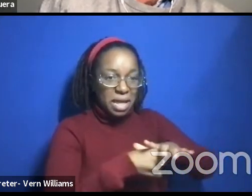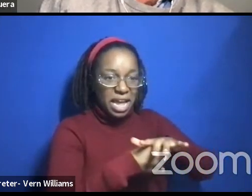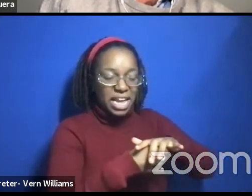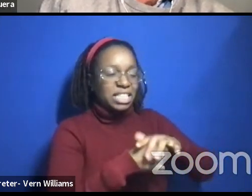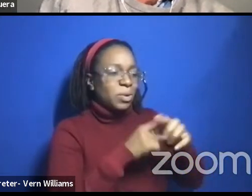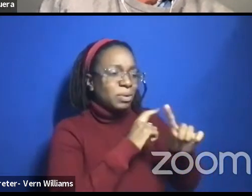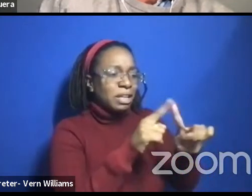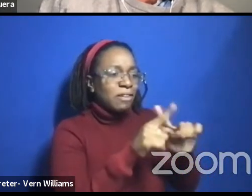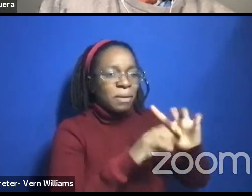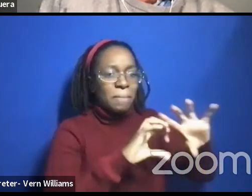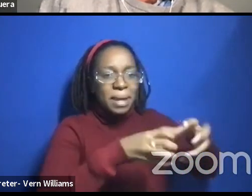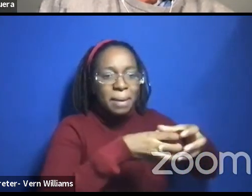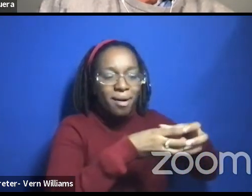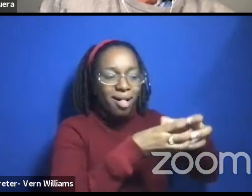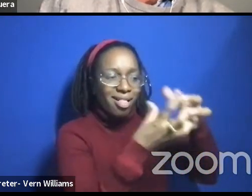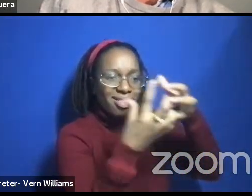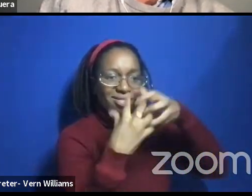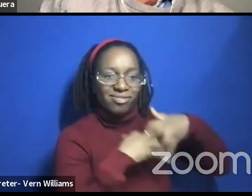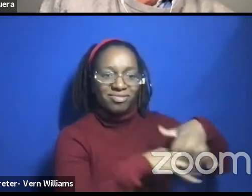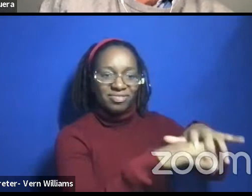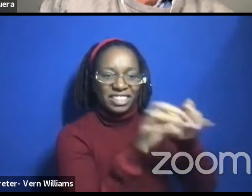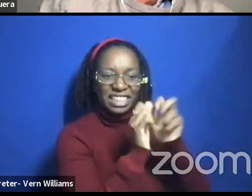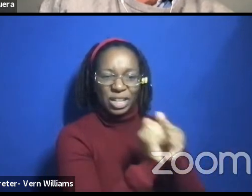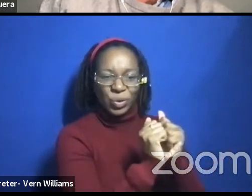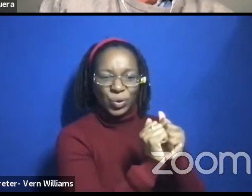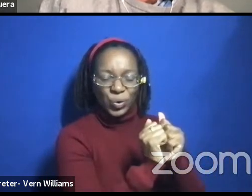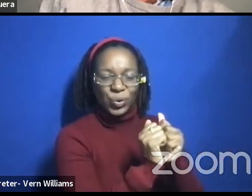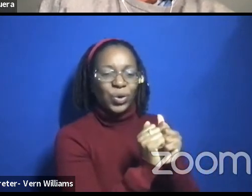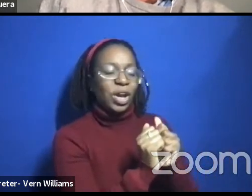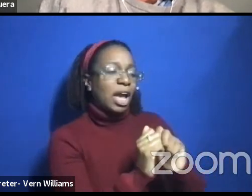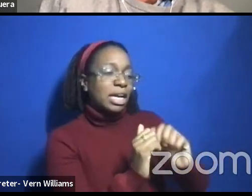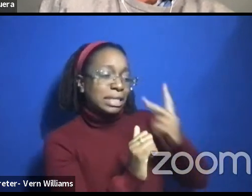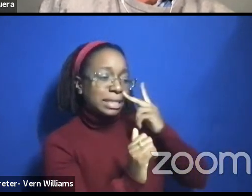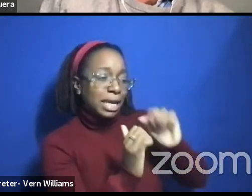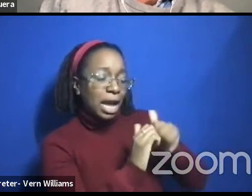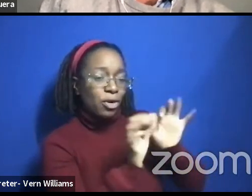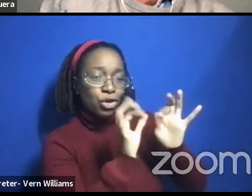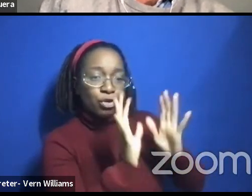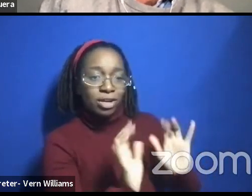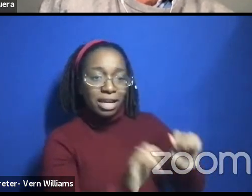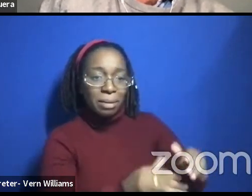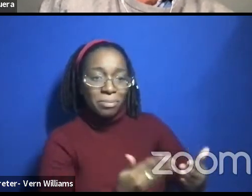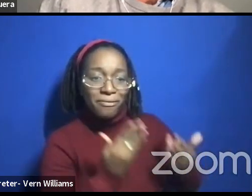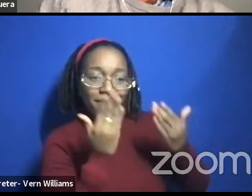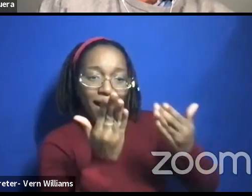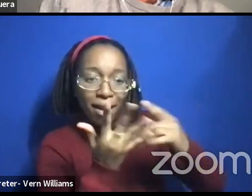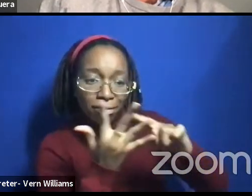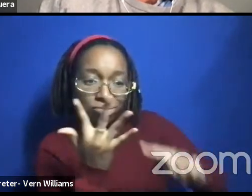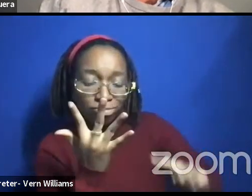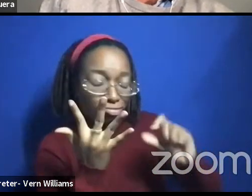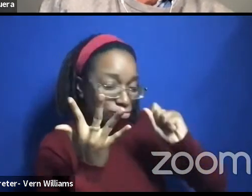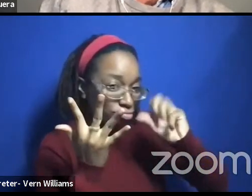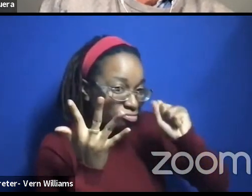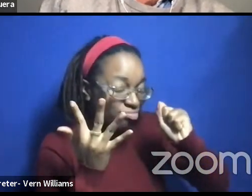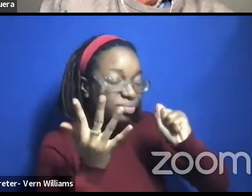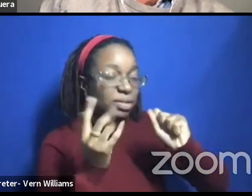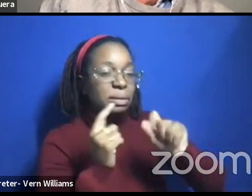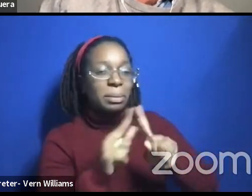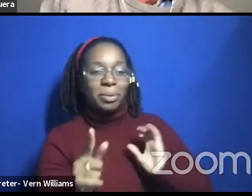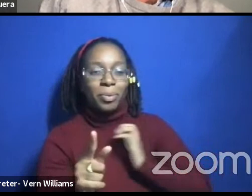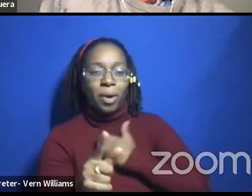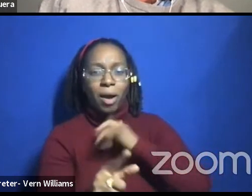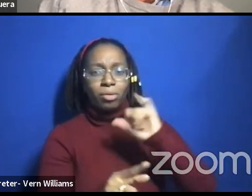The specialization of content that curators offered us was incredible, but it was our job